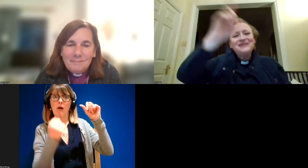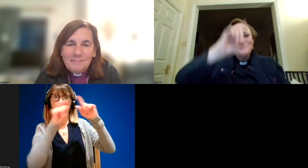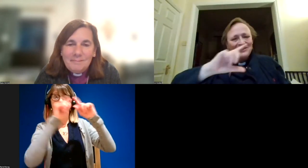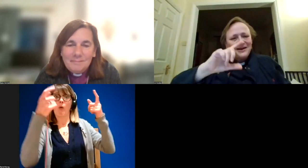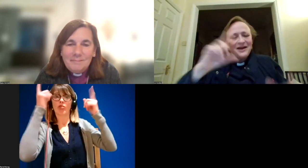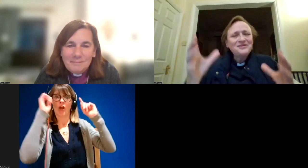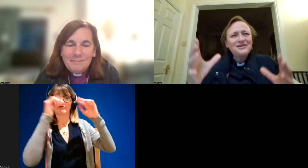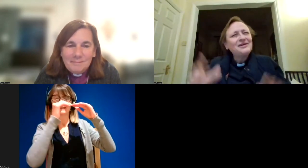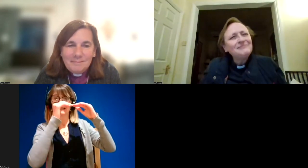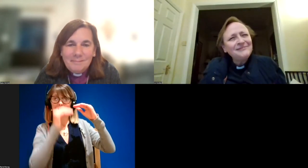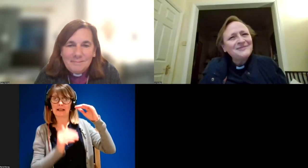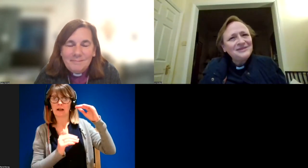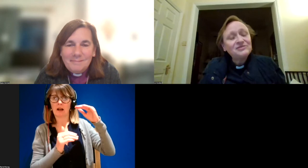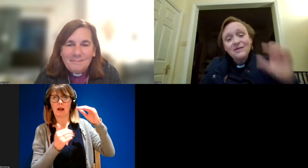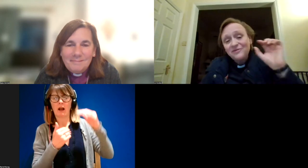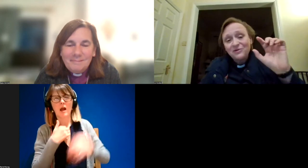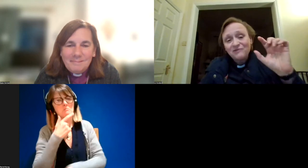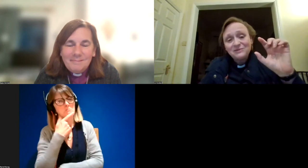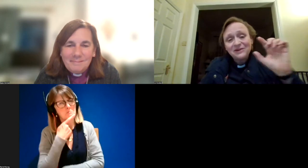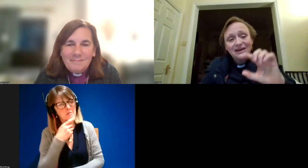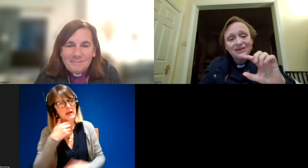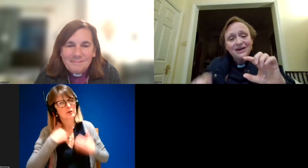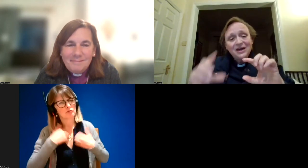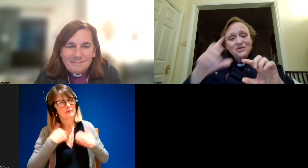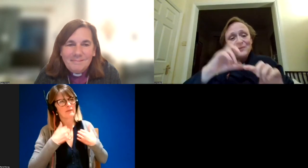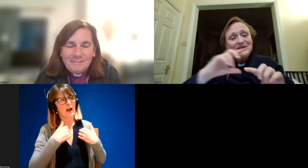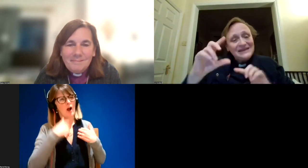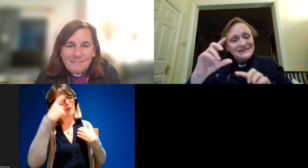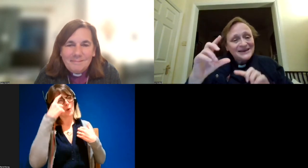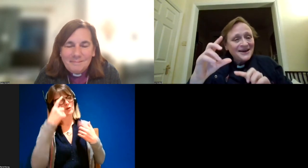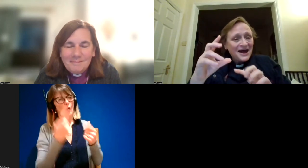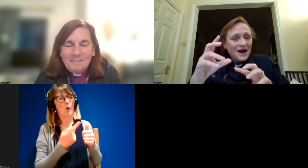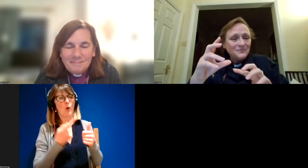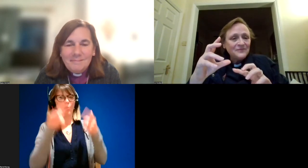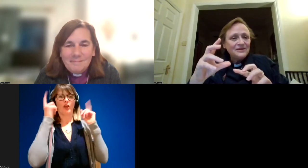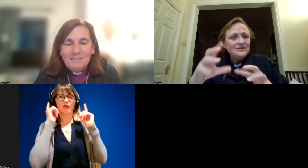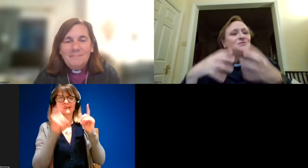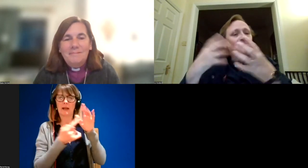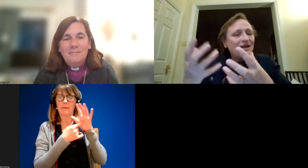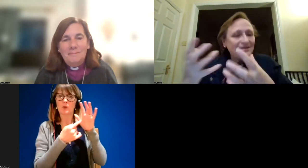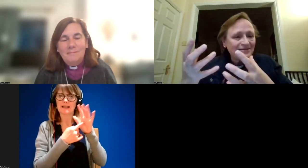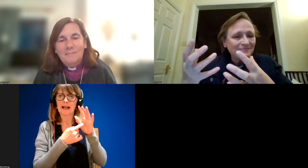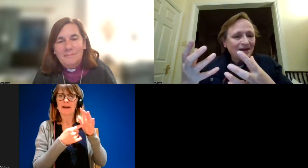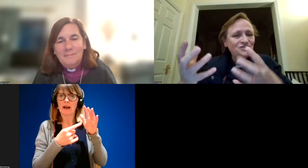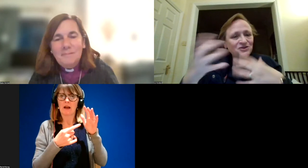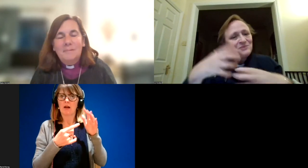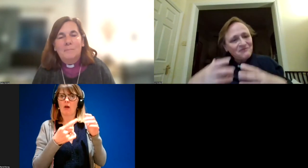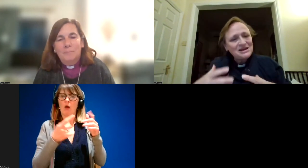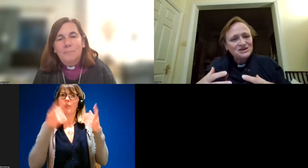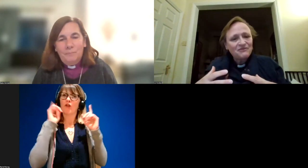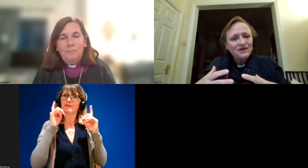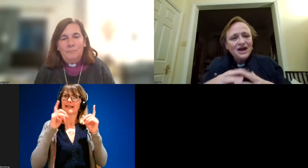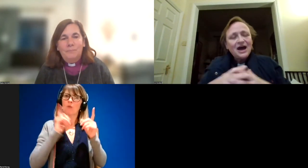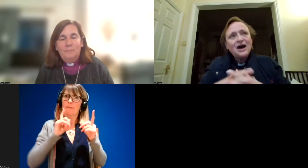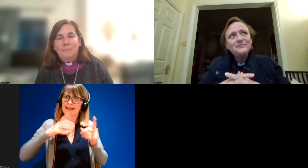ended up with, and I was sitting thinking, oh, that's really interesting. I would have said authority was a key thing that women need to embrace and shouldn't be afraid